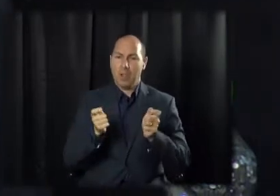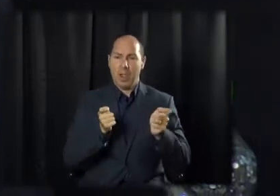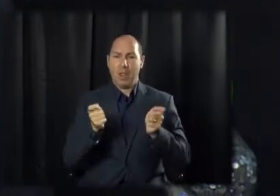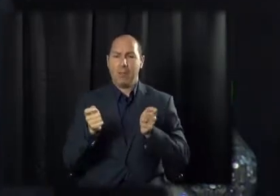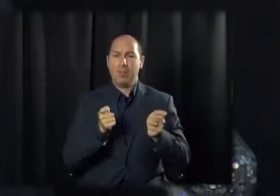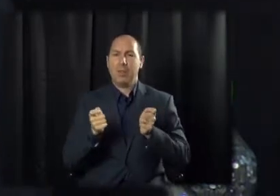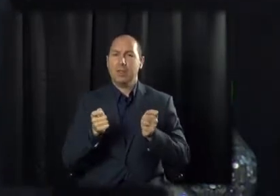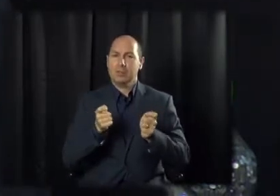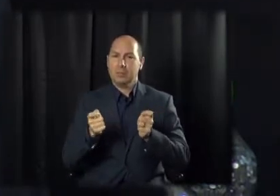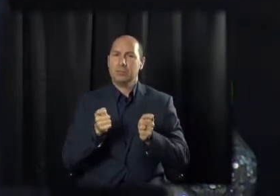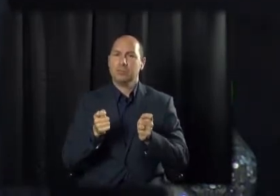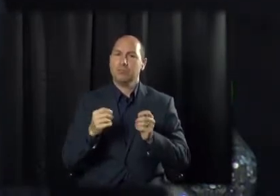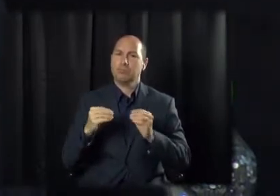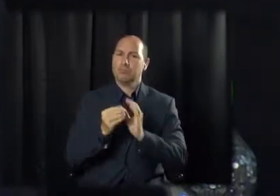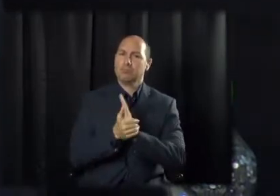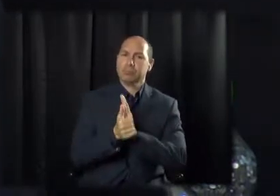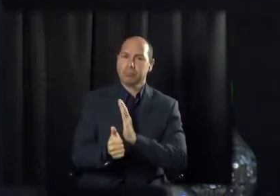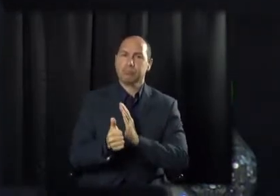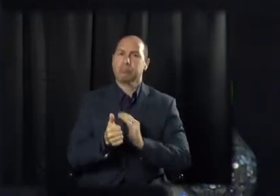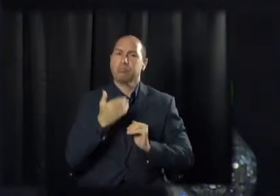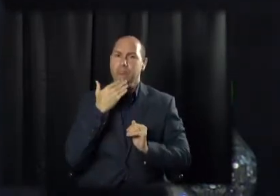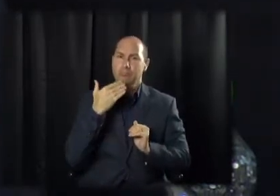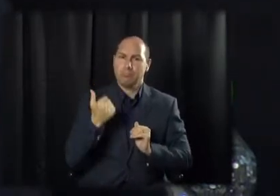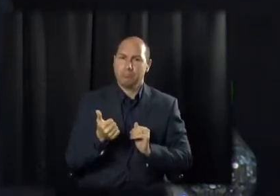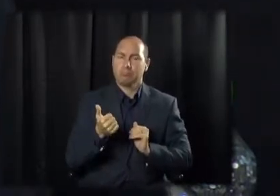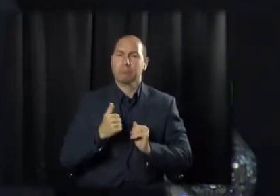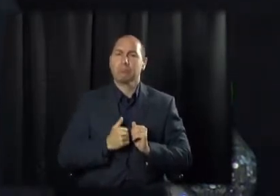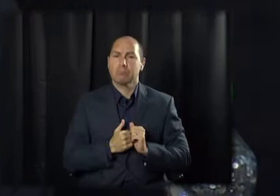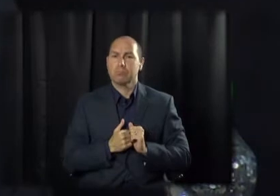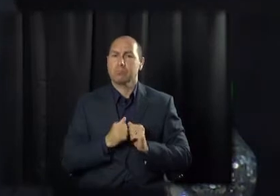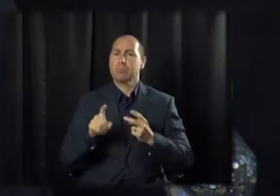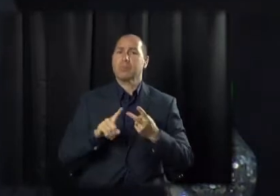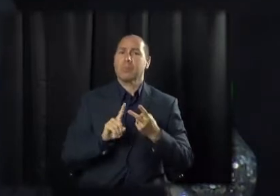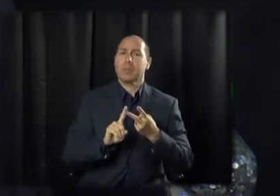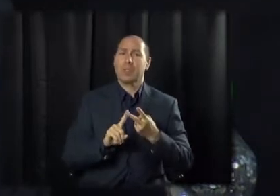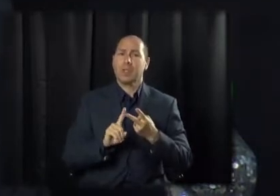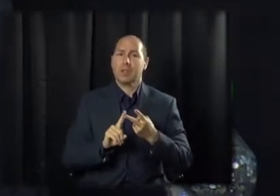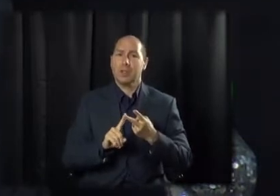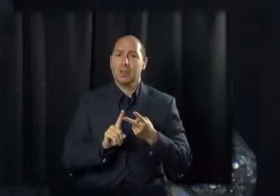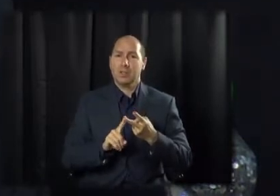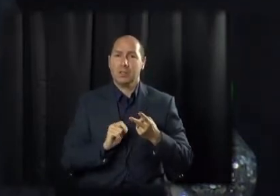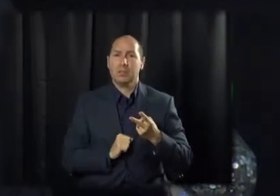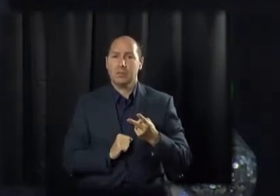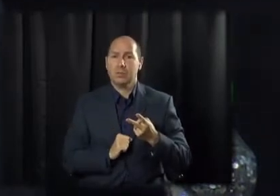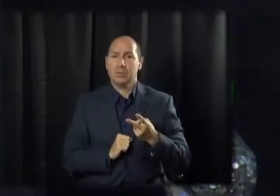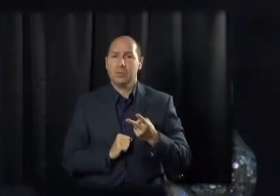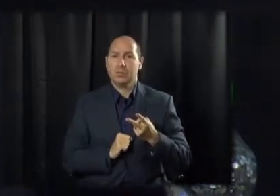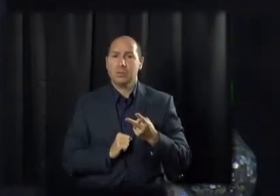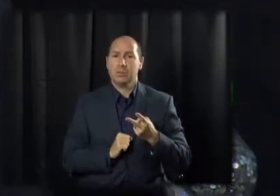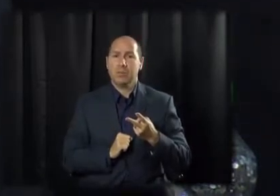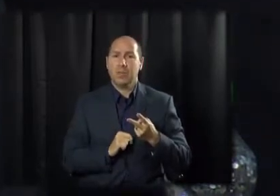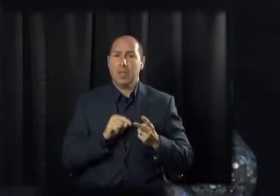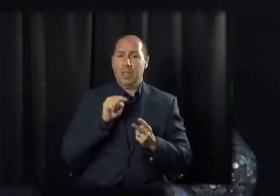better run university. Second point, no reduction in academic